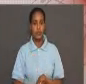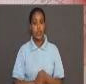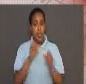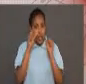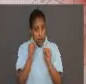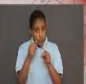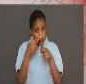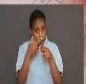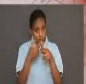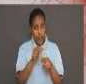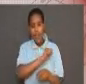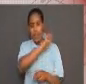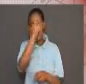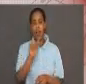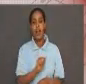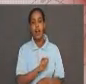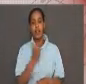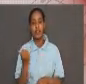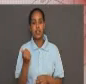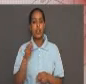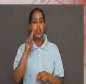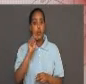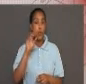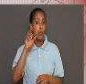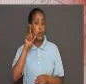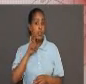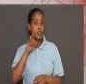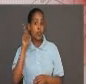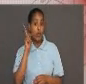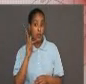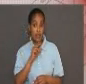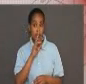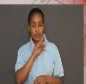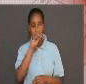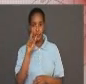Can you name any other thermoplastic polymers?